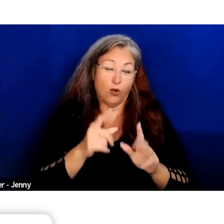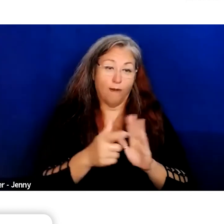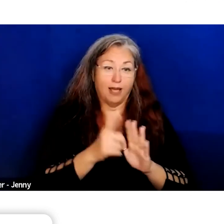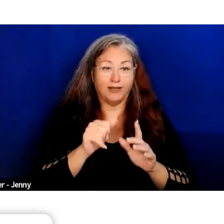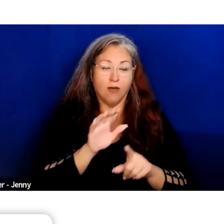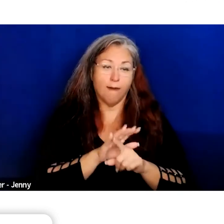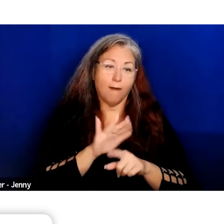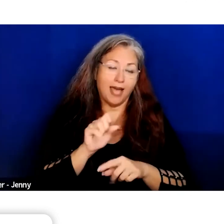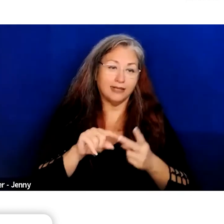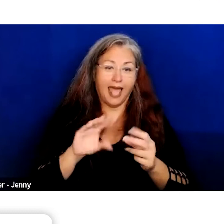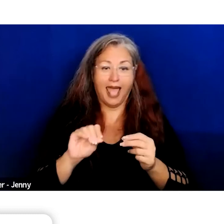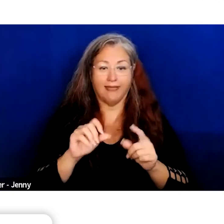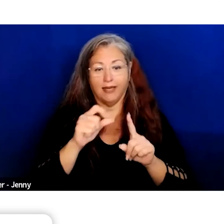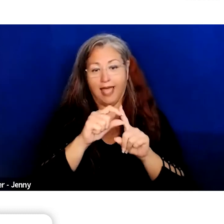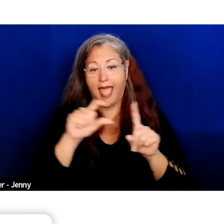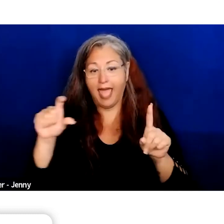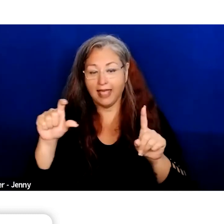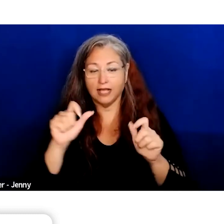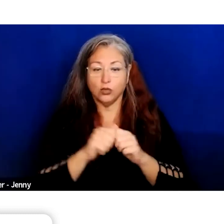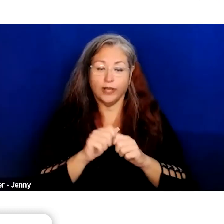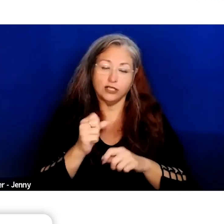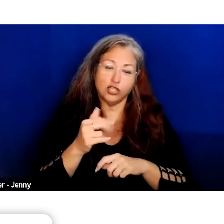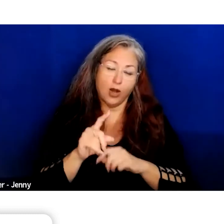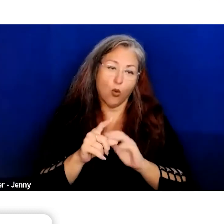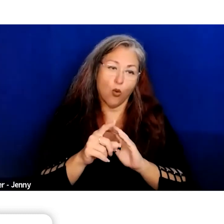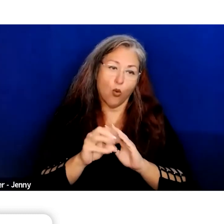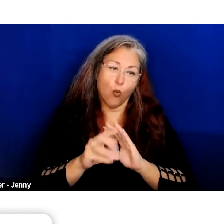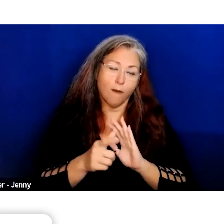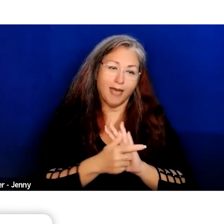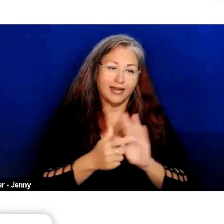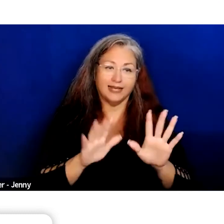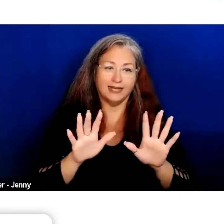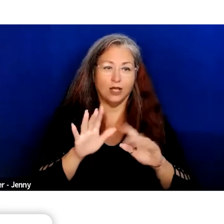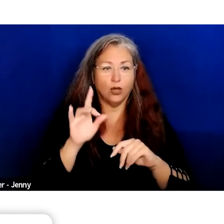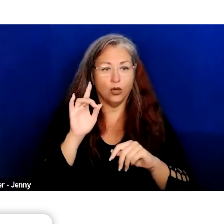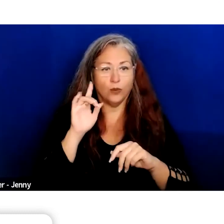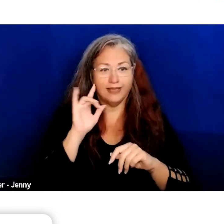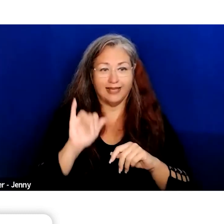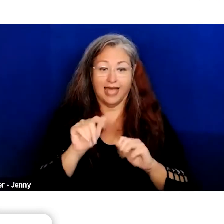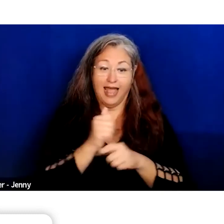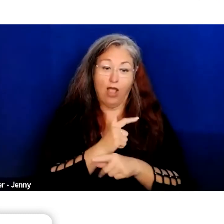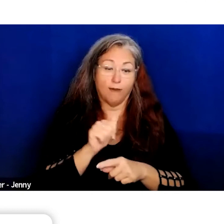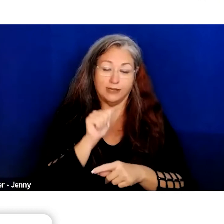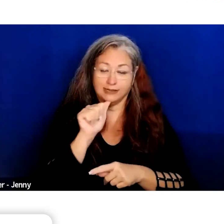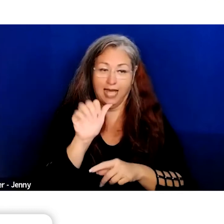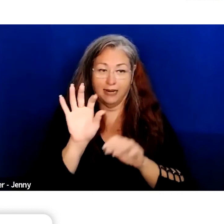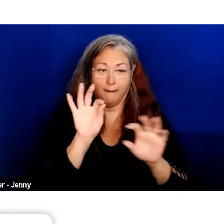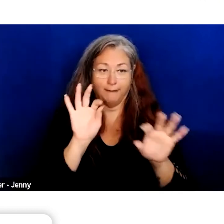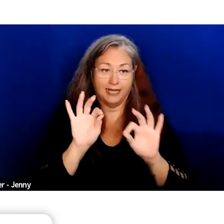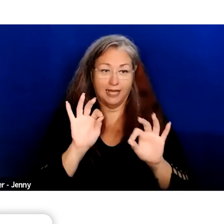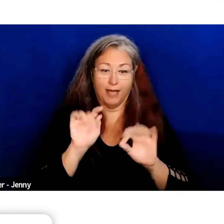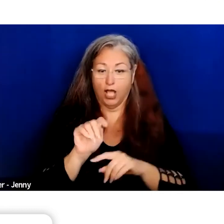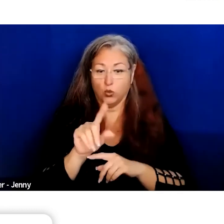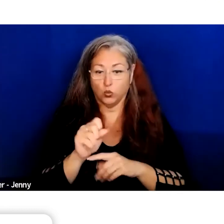bias and the headlines around shadow banning, we think the algorithm isn't picking up the